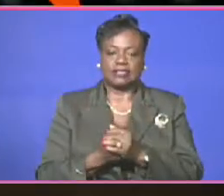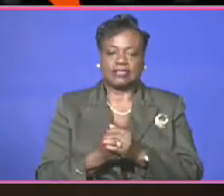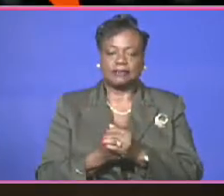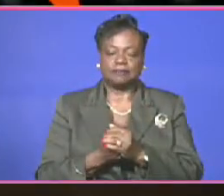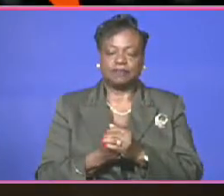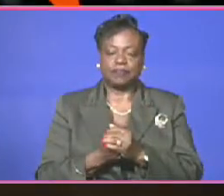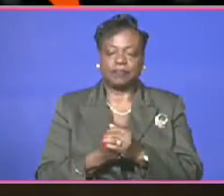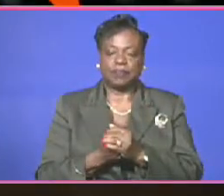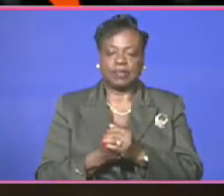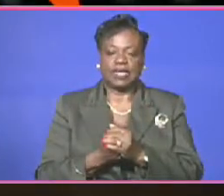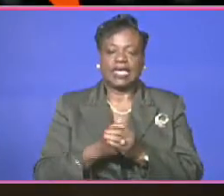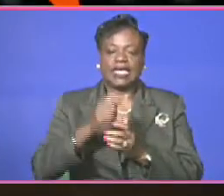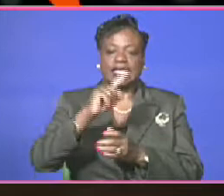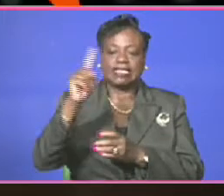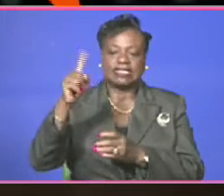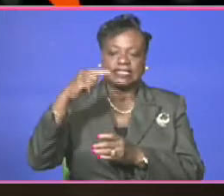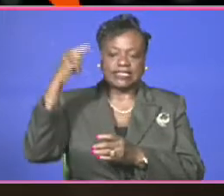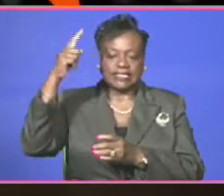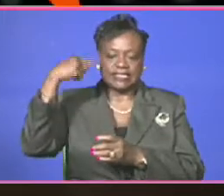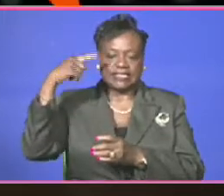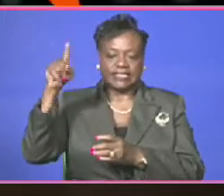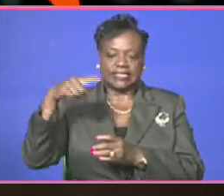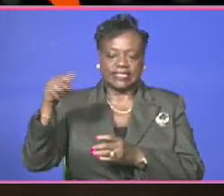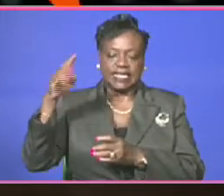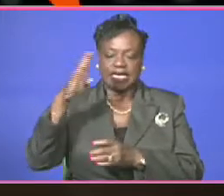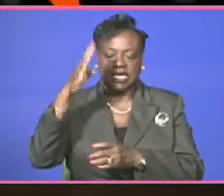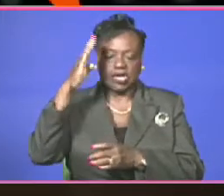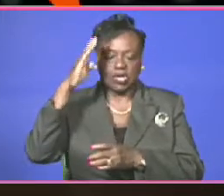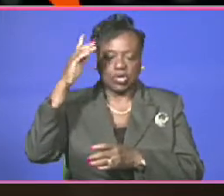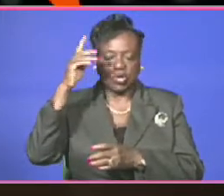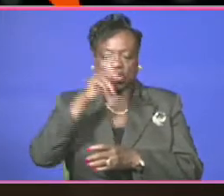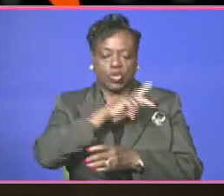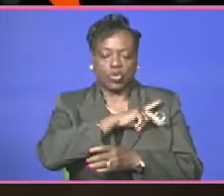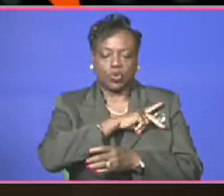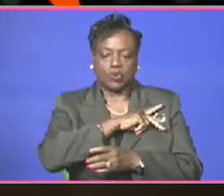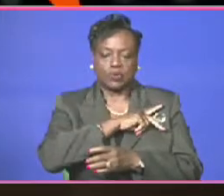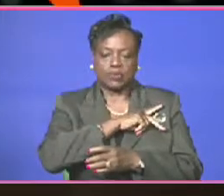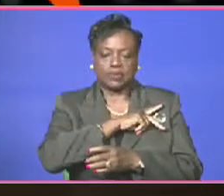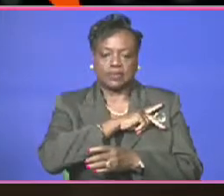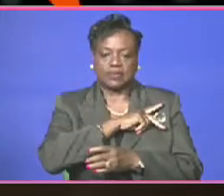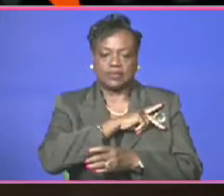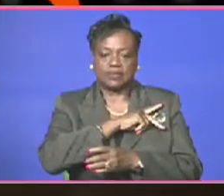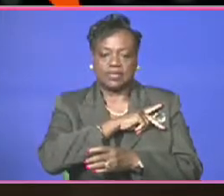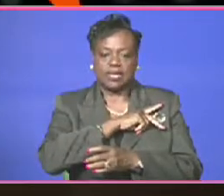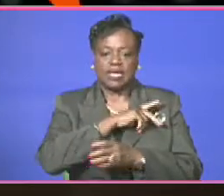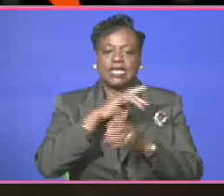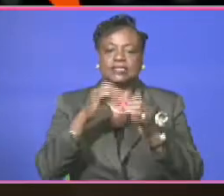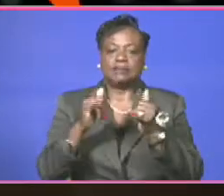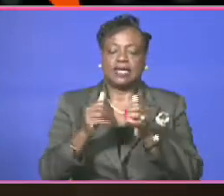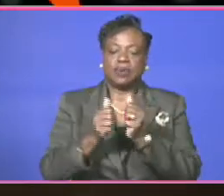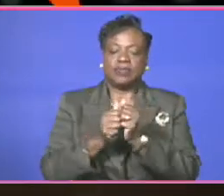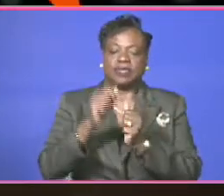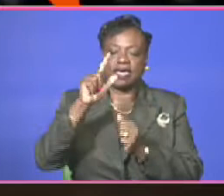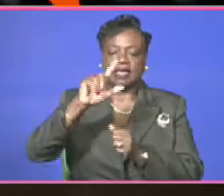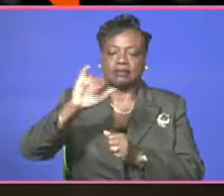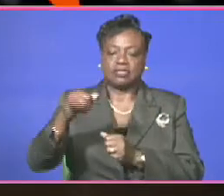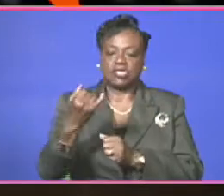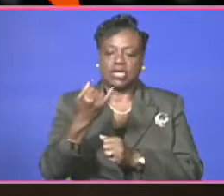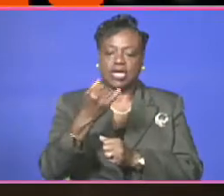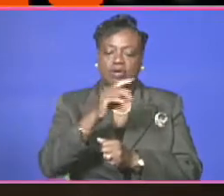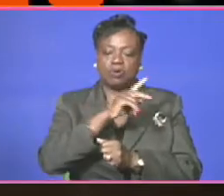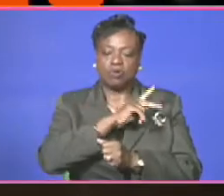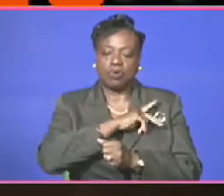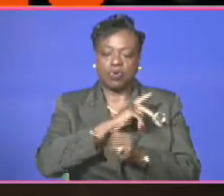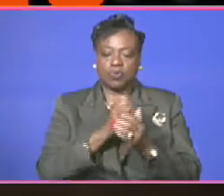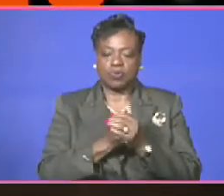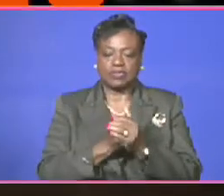And the thing is, Zane Knowles being drafted to play with the Utah G League team, which also Bahamian LJ Rose is a part of that team also.